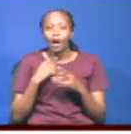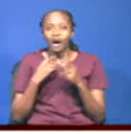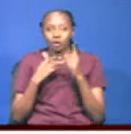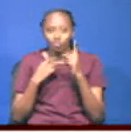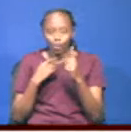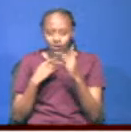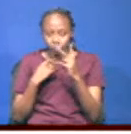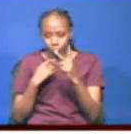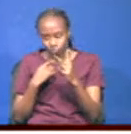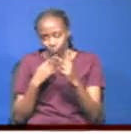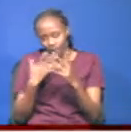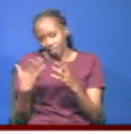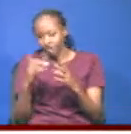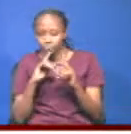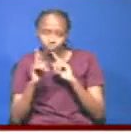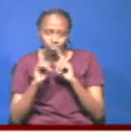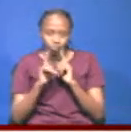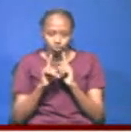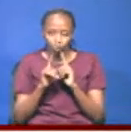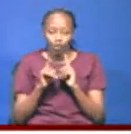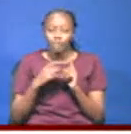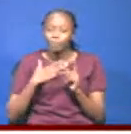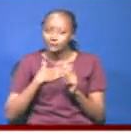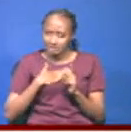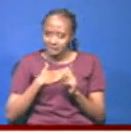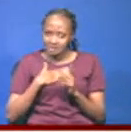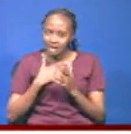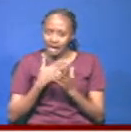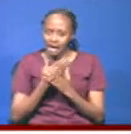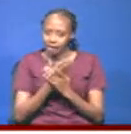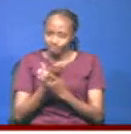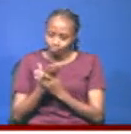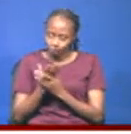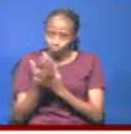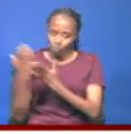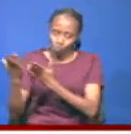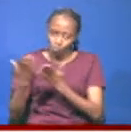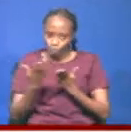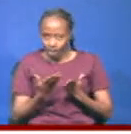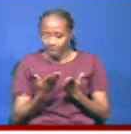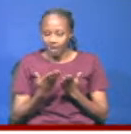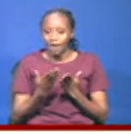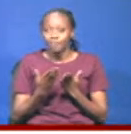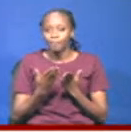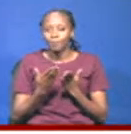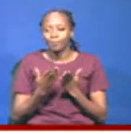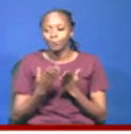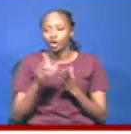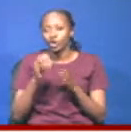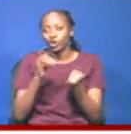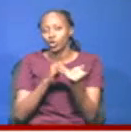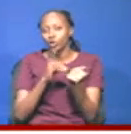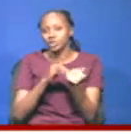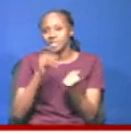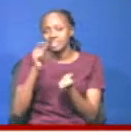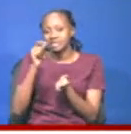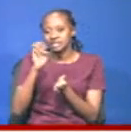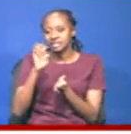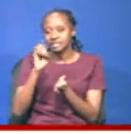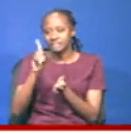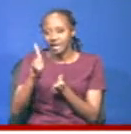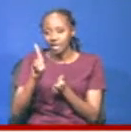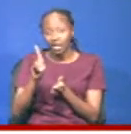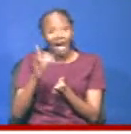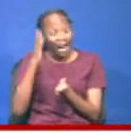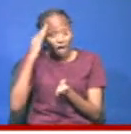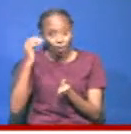your permission, to invite Dr. Tedros to also say something about this. I know I'm ambushing you, Dr.